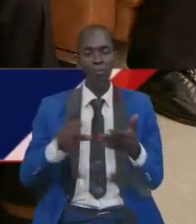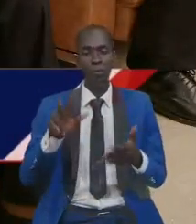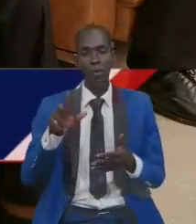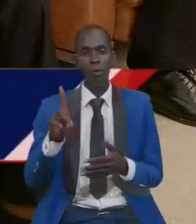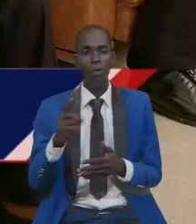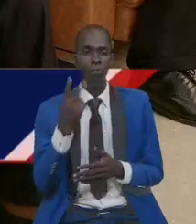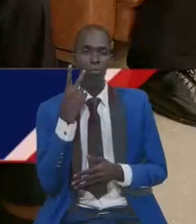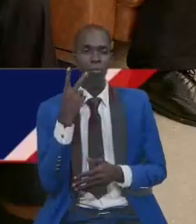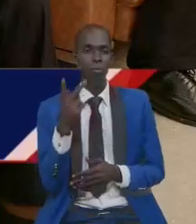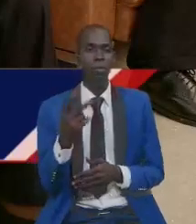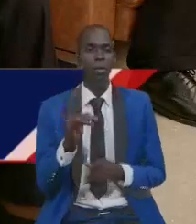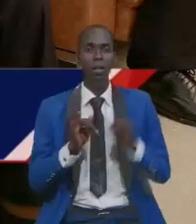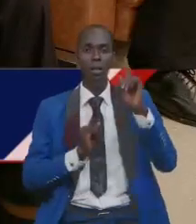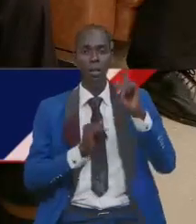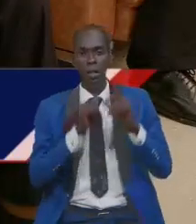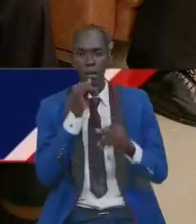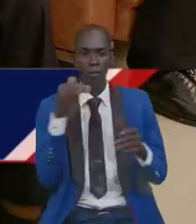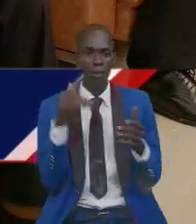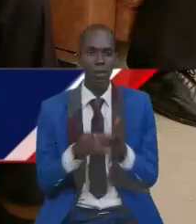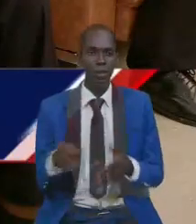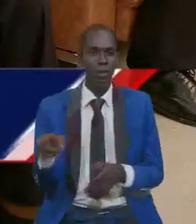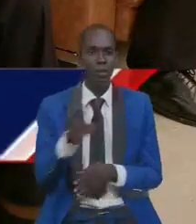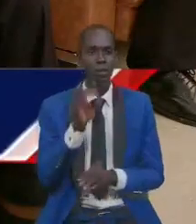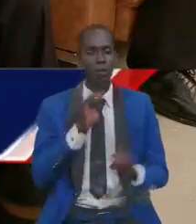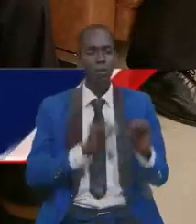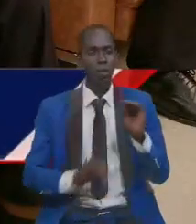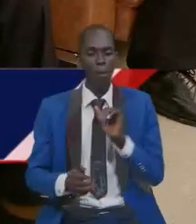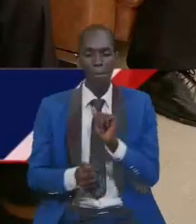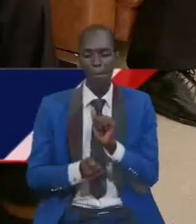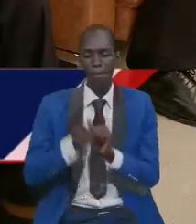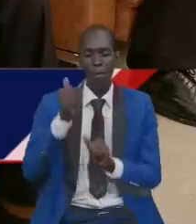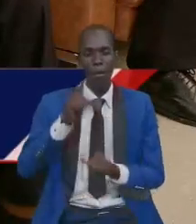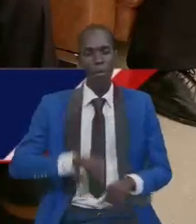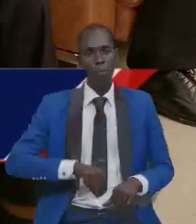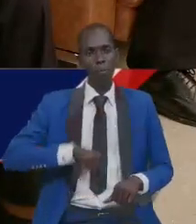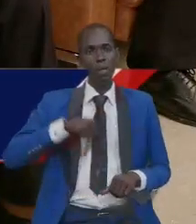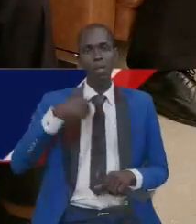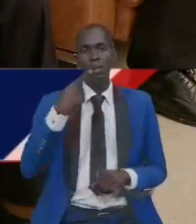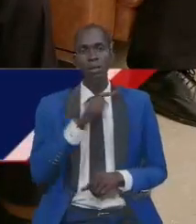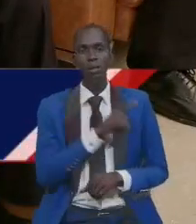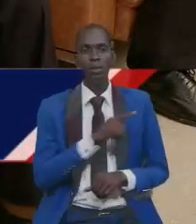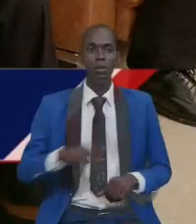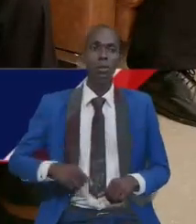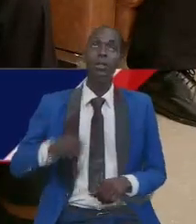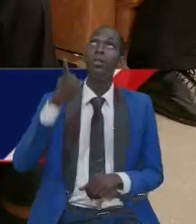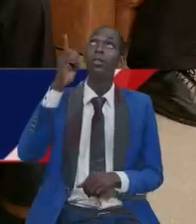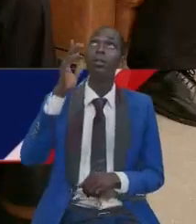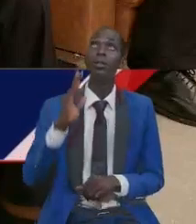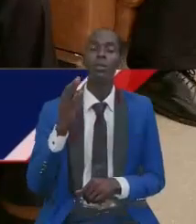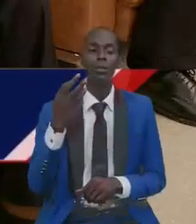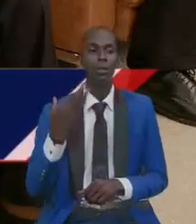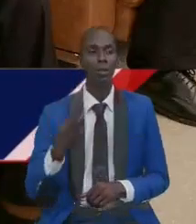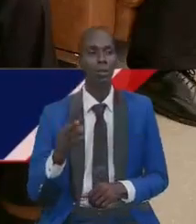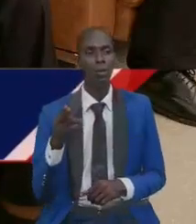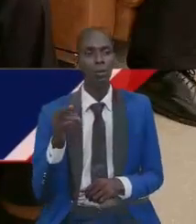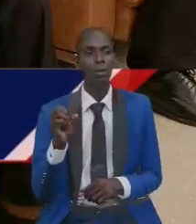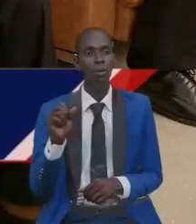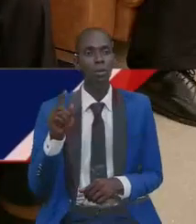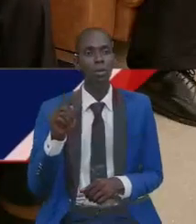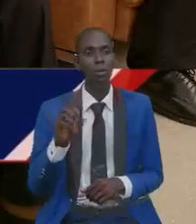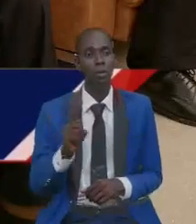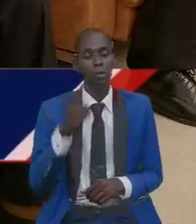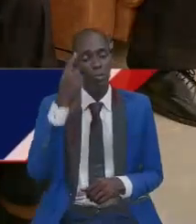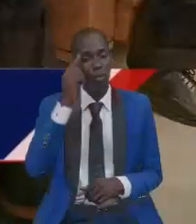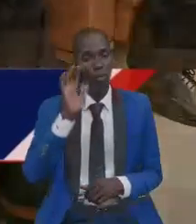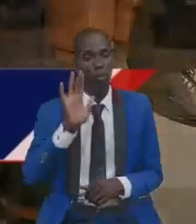am against thee, O thou most proud, says the Lord God of hosts, for thy